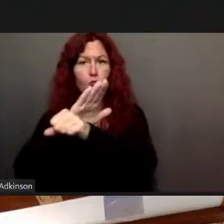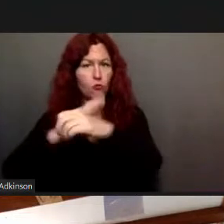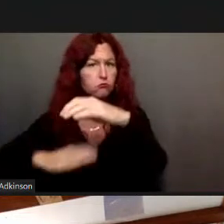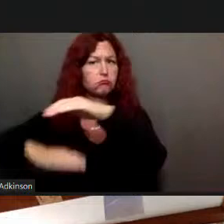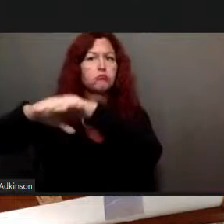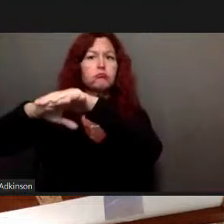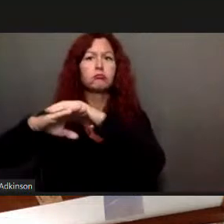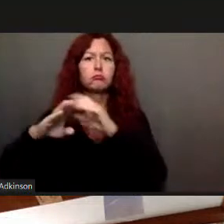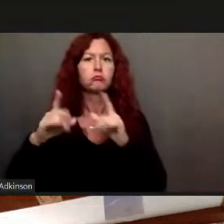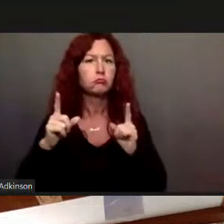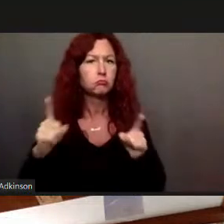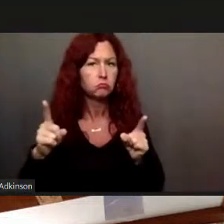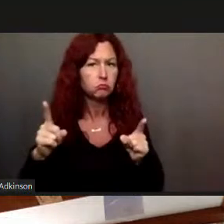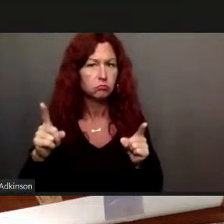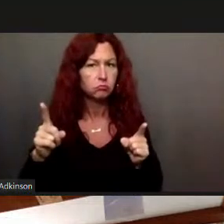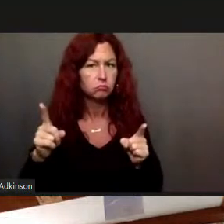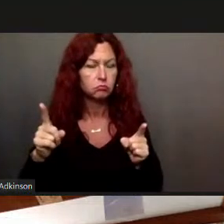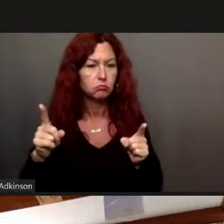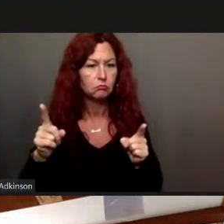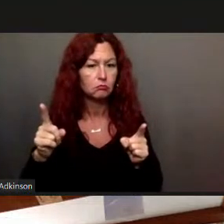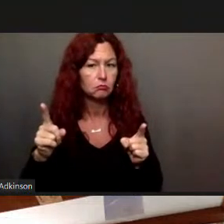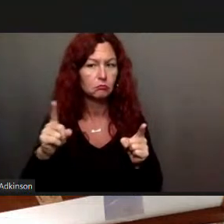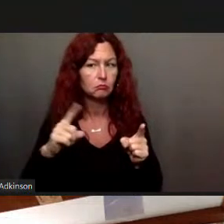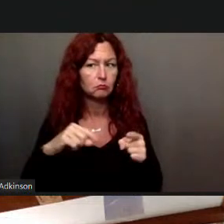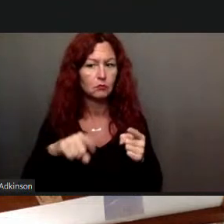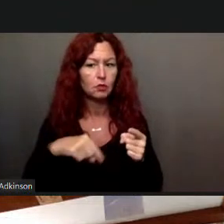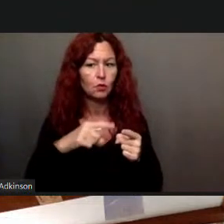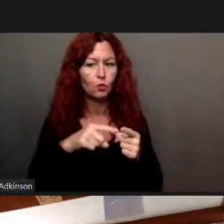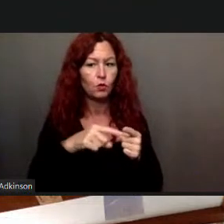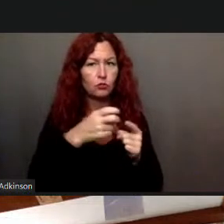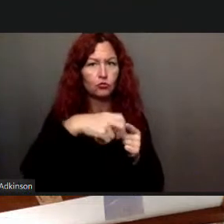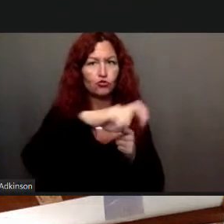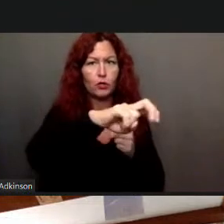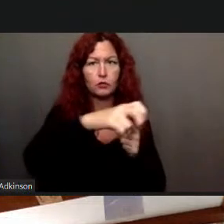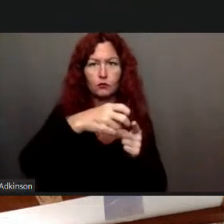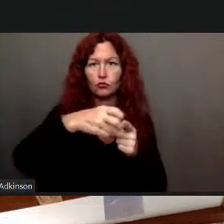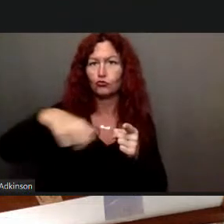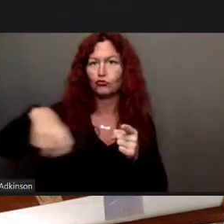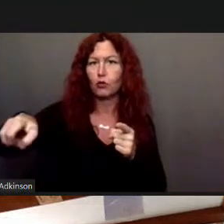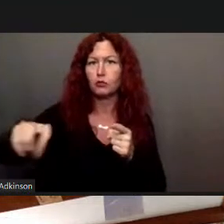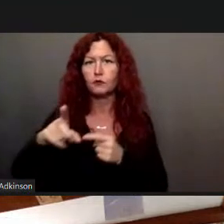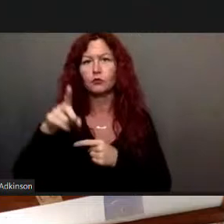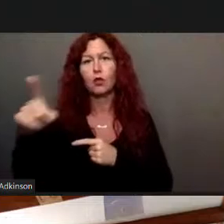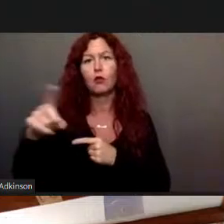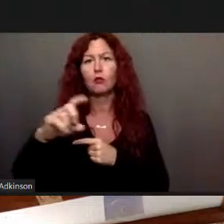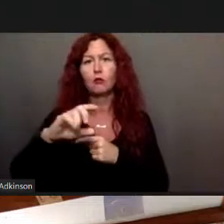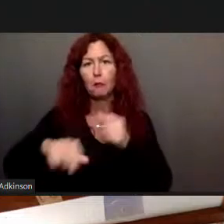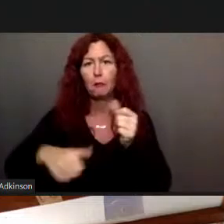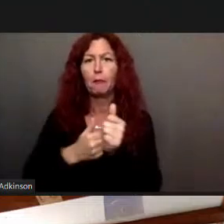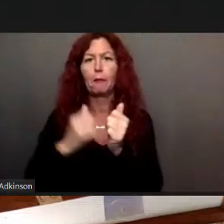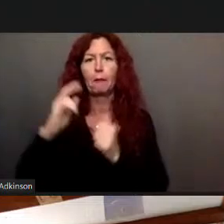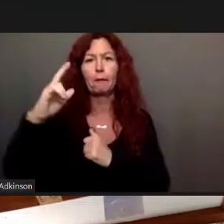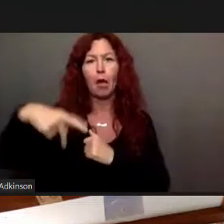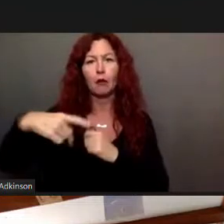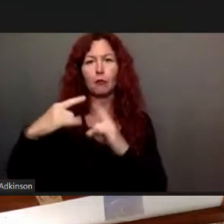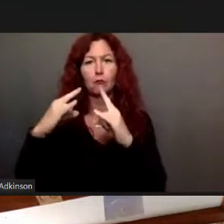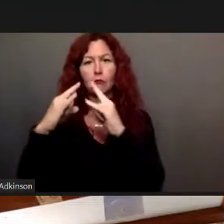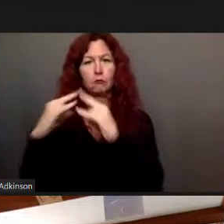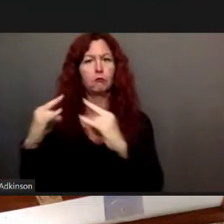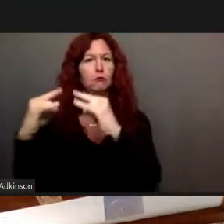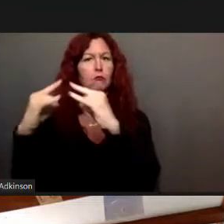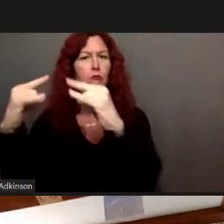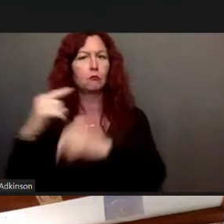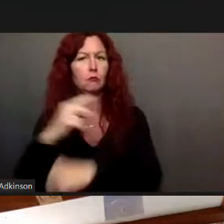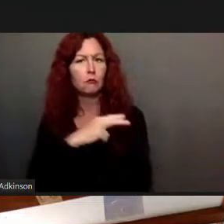point would patients start going to the field hospital at Miami Beach Convention Center or reopen the other one? I'm just